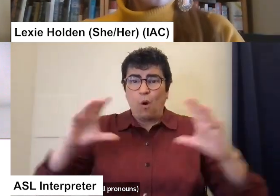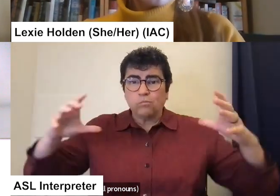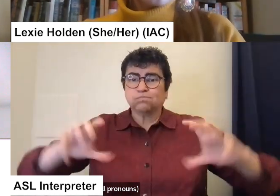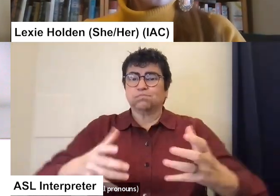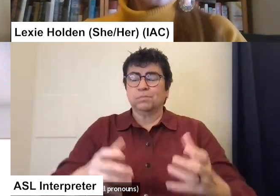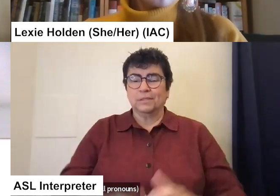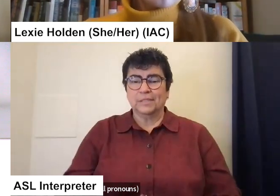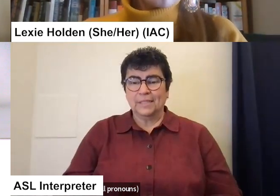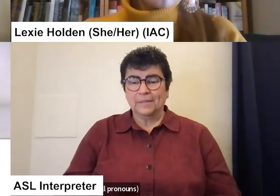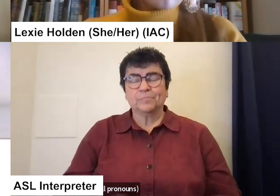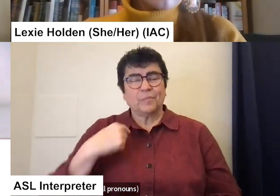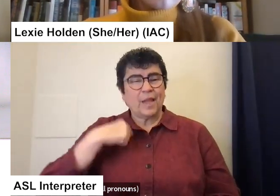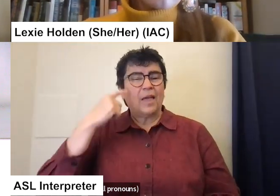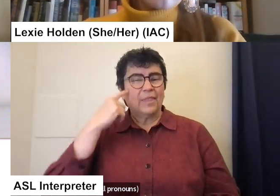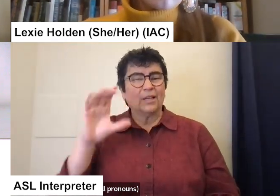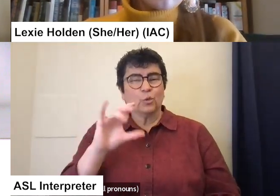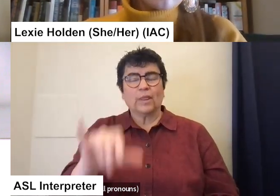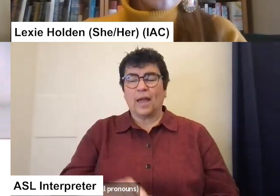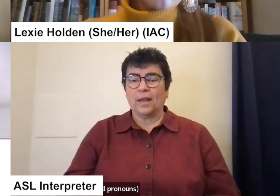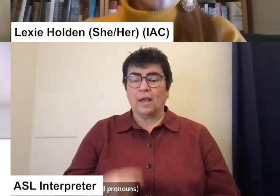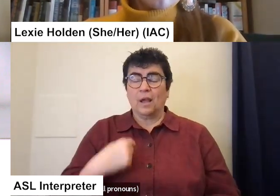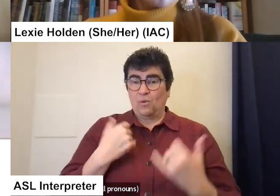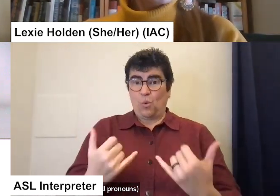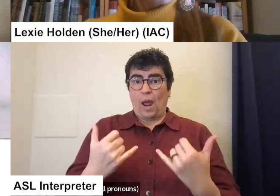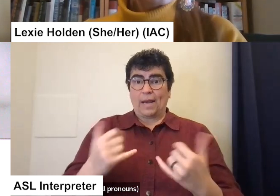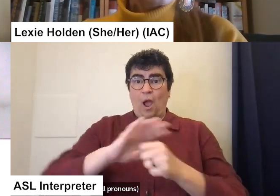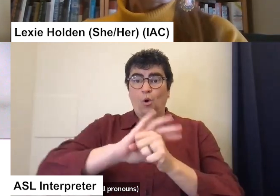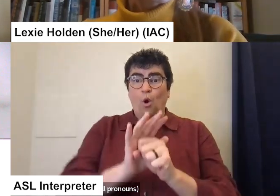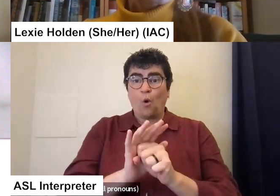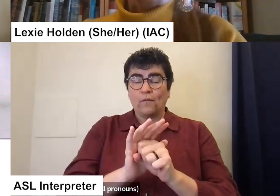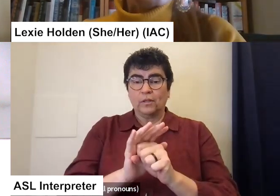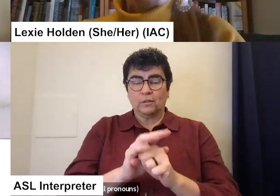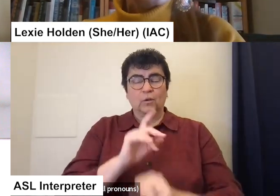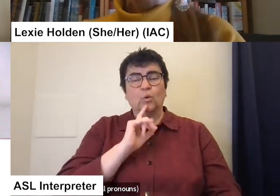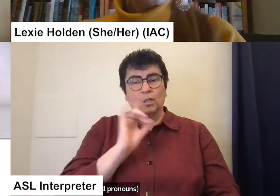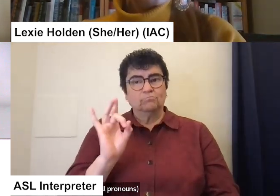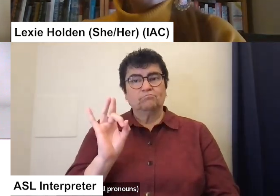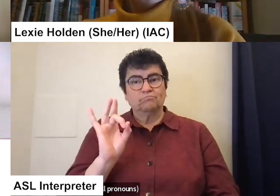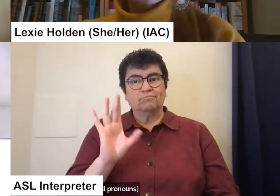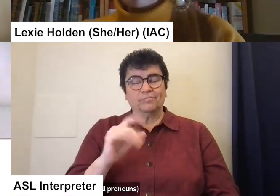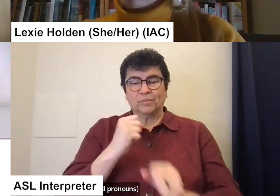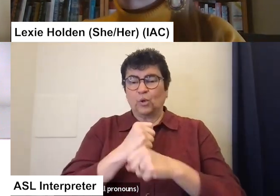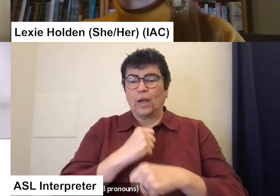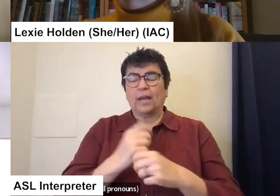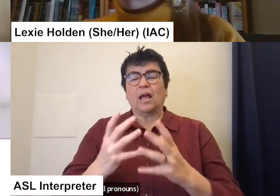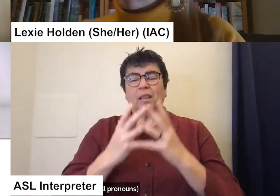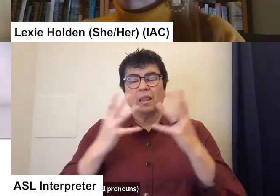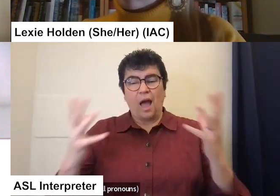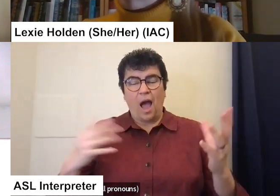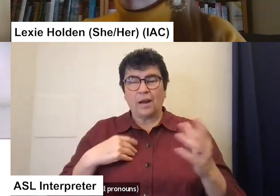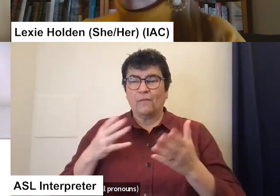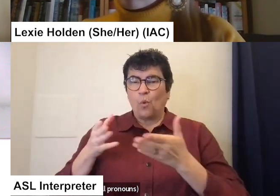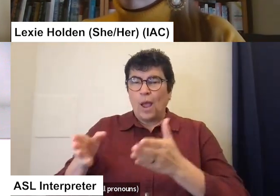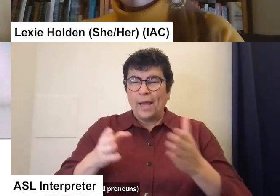doing things like that. And I think right now, COVID has really created a lot of